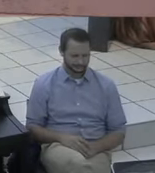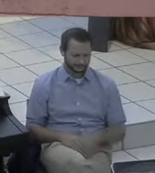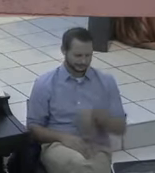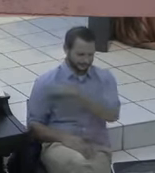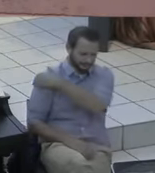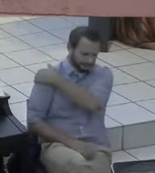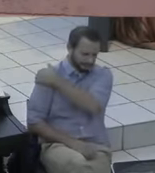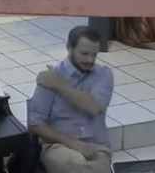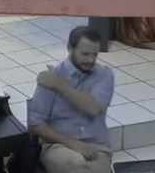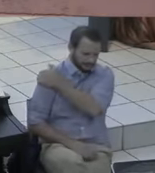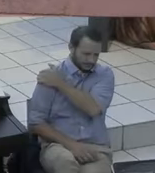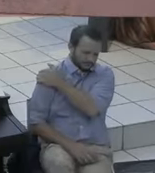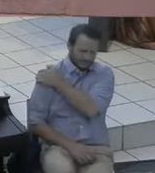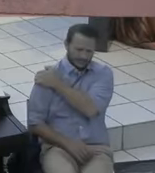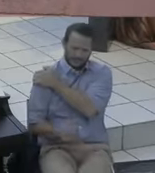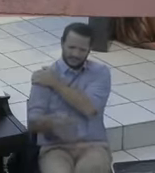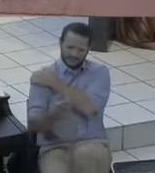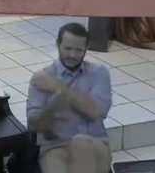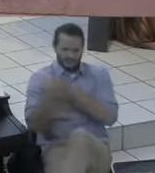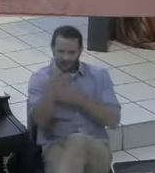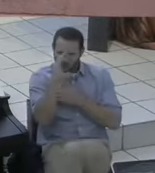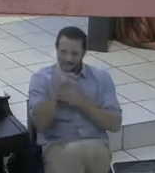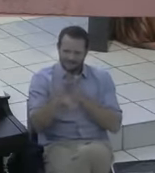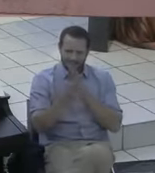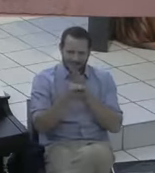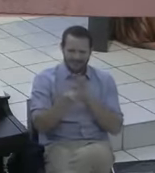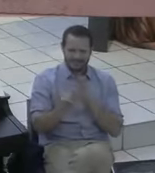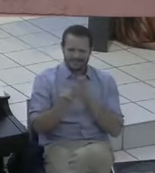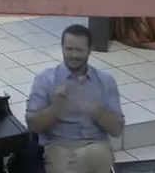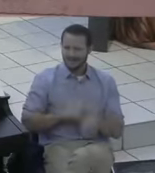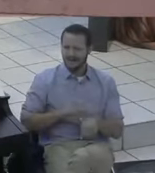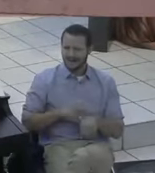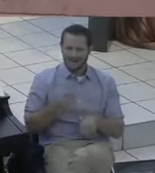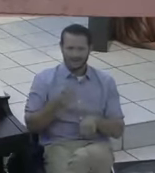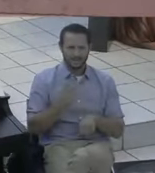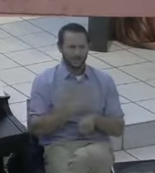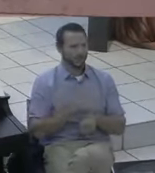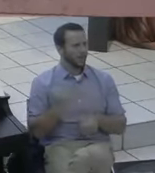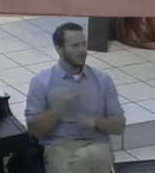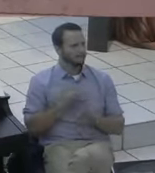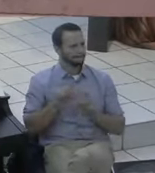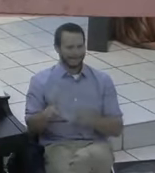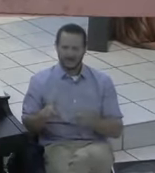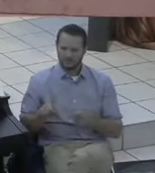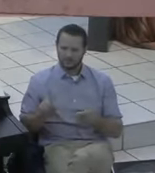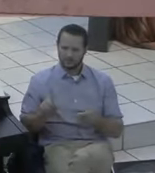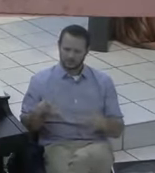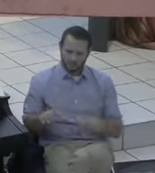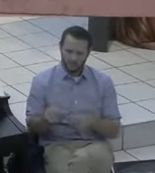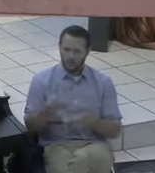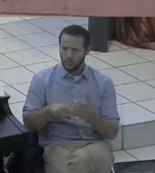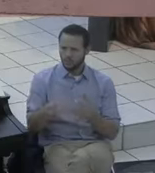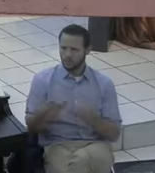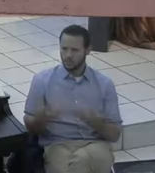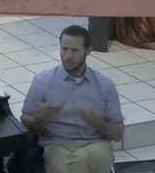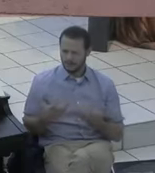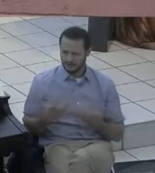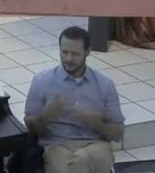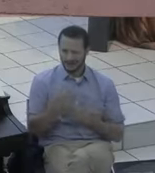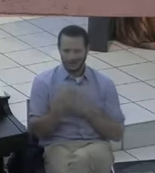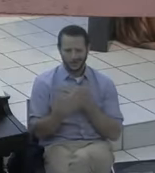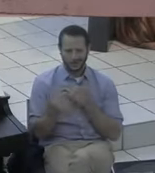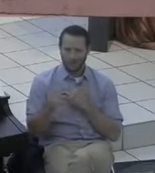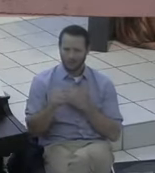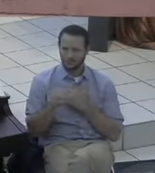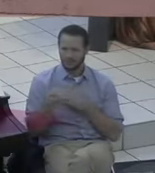Find those moments that call you back to do what you know you want to do and are called to do. Wisdom